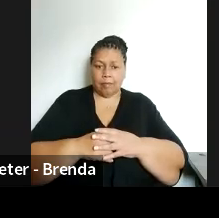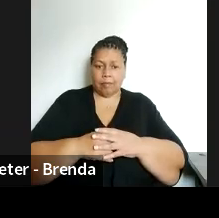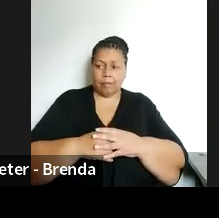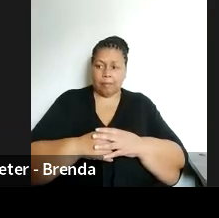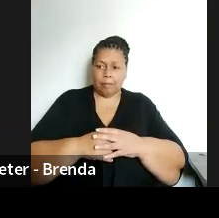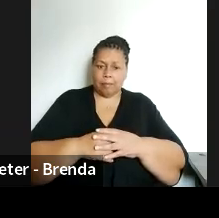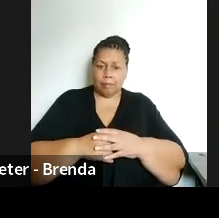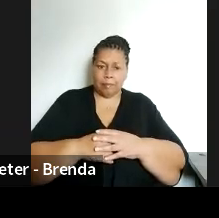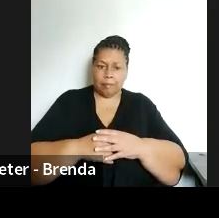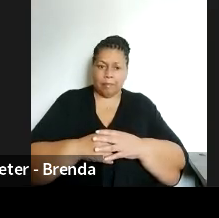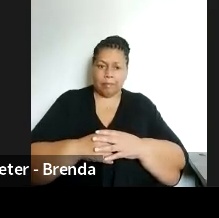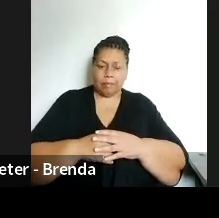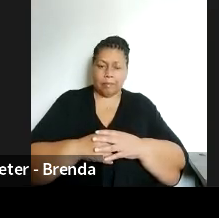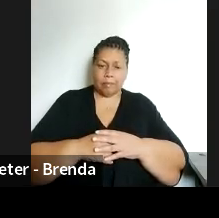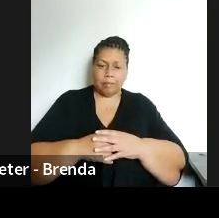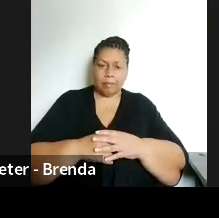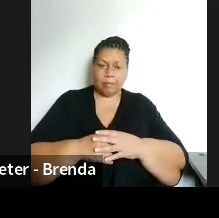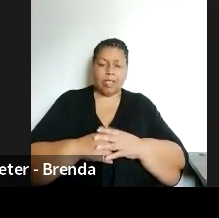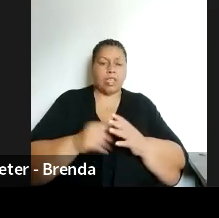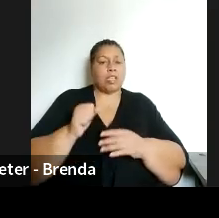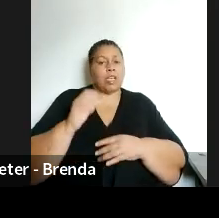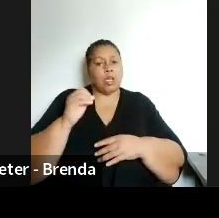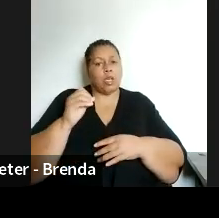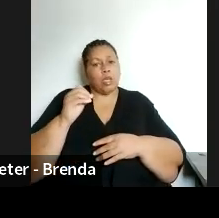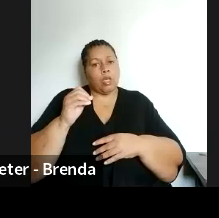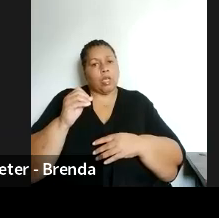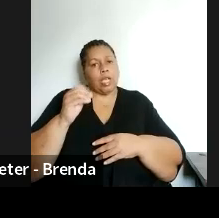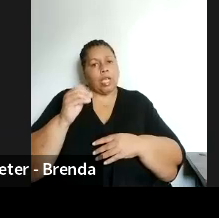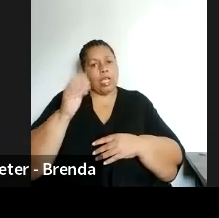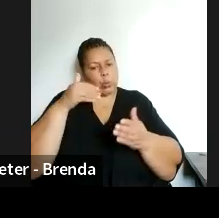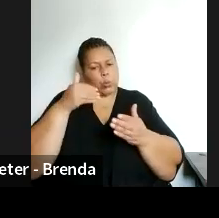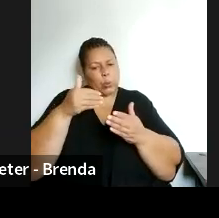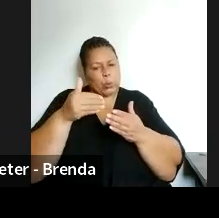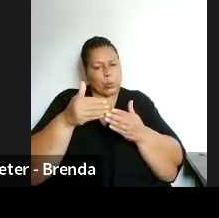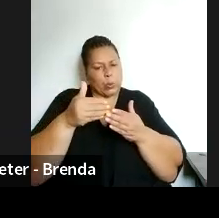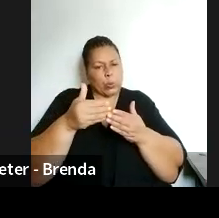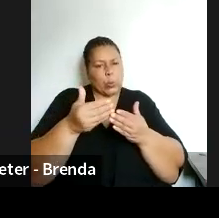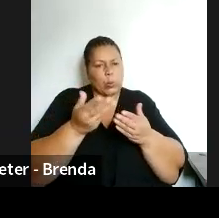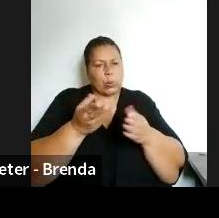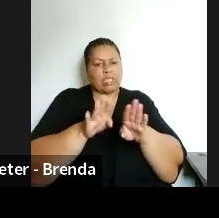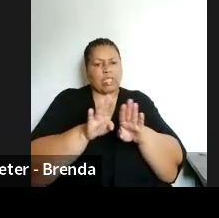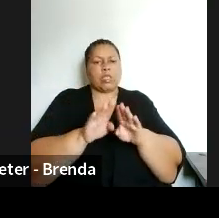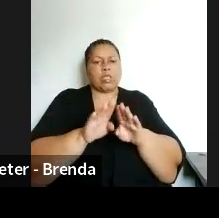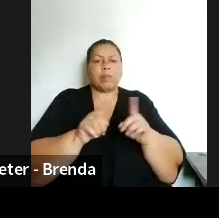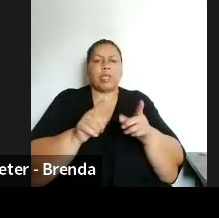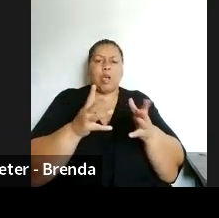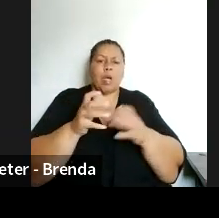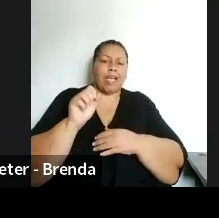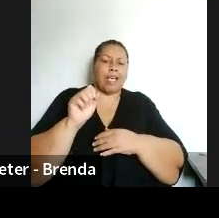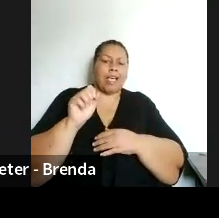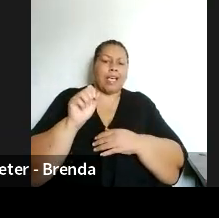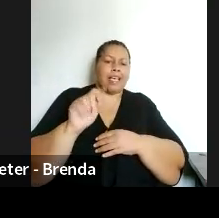So I know we're coming up towards the end, but I wanted to ask a video game related question because I